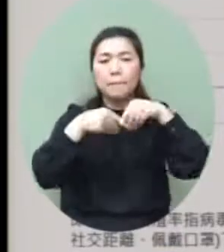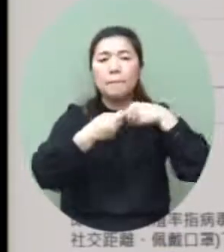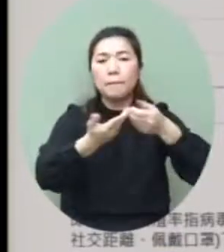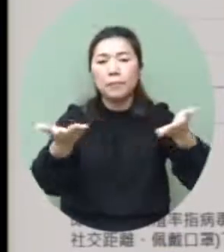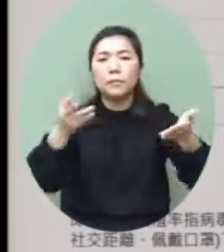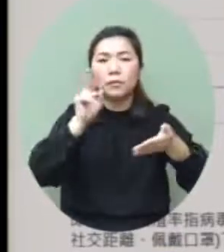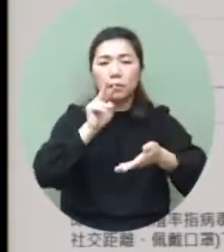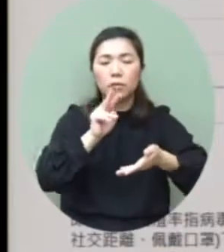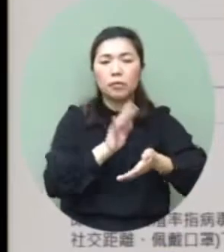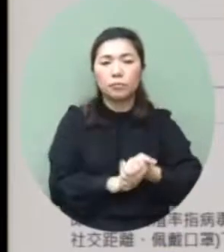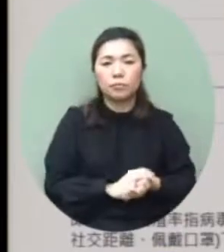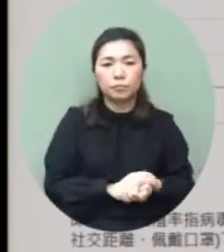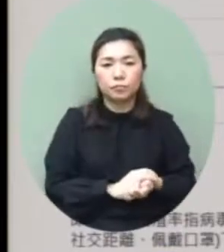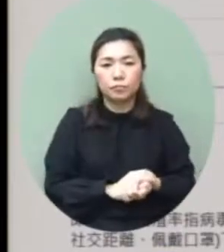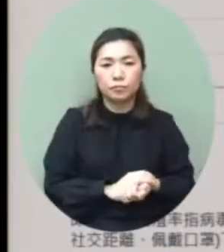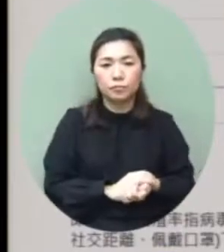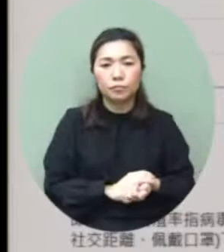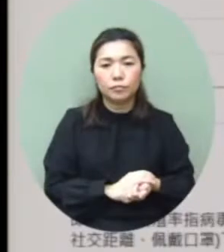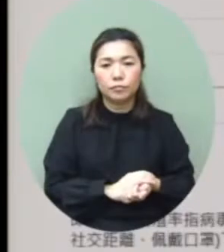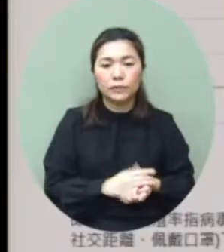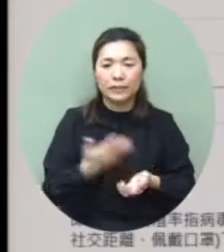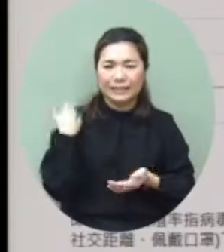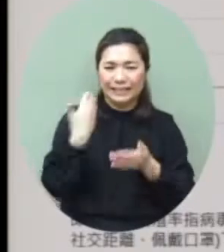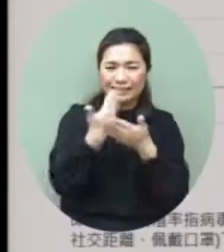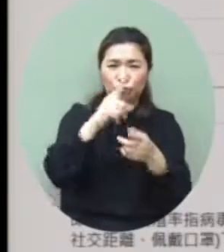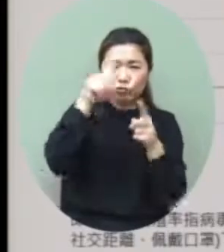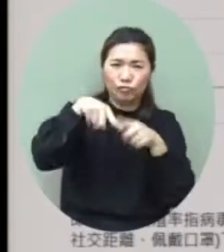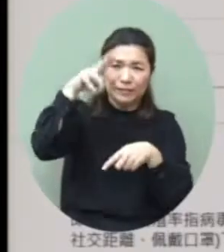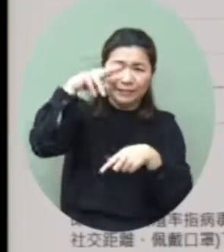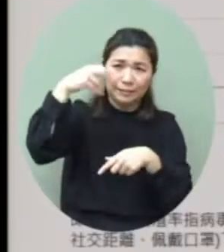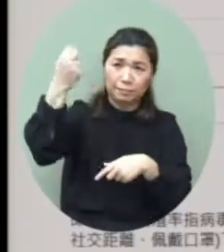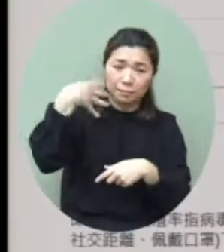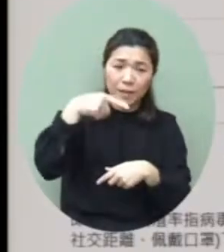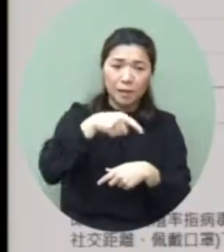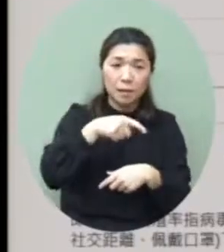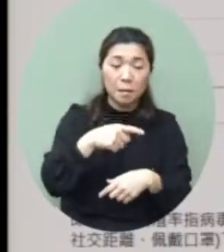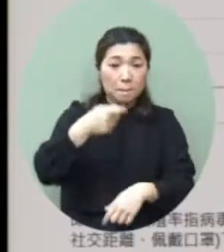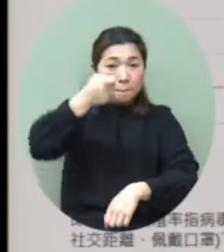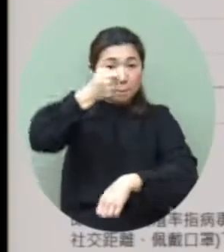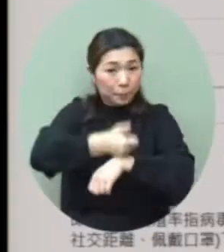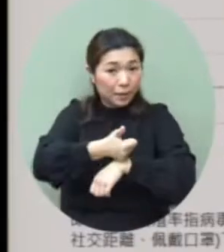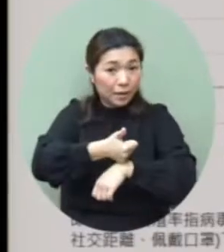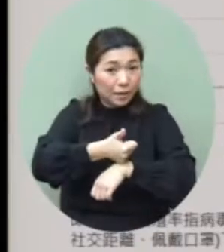team, released to the public on a regular basis. Now,